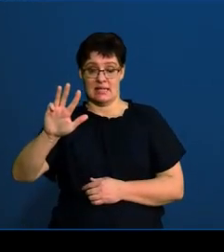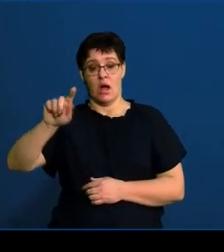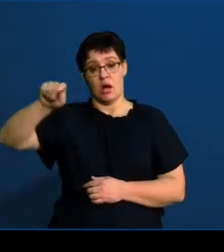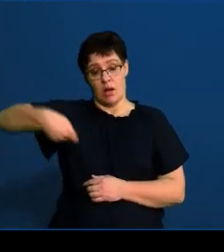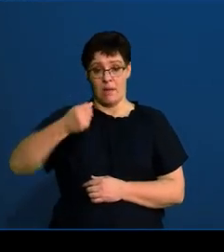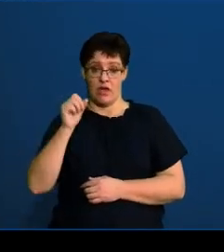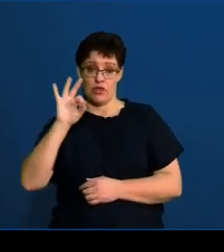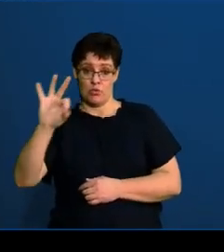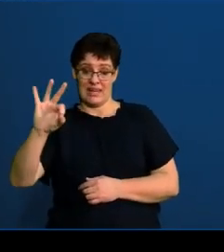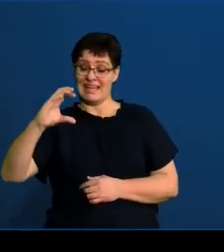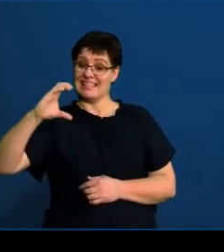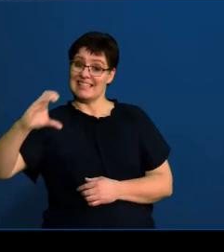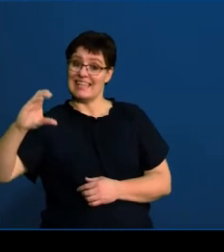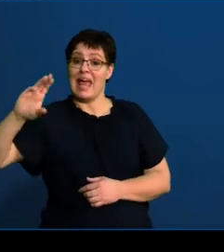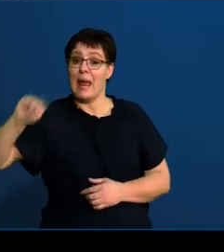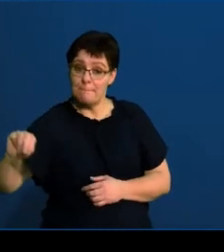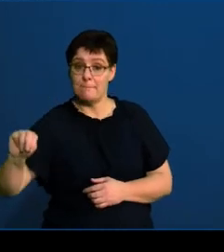49,3 centimeters.